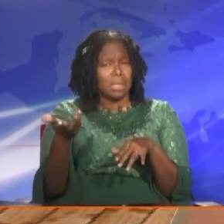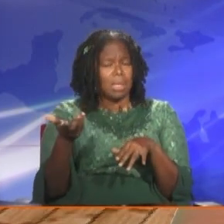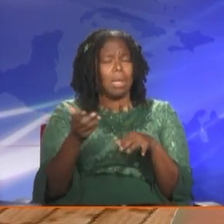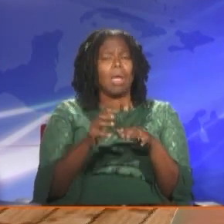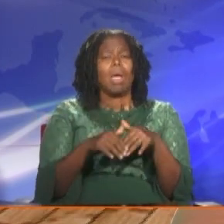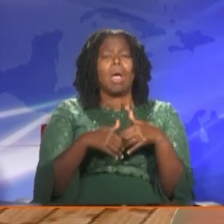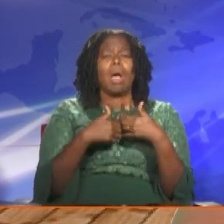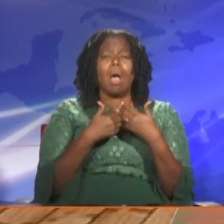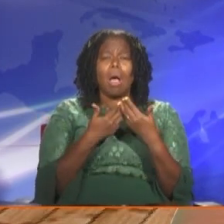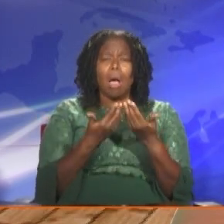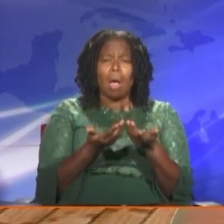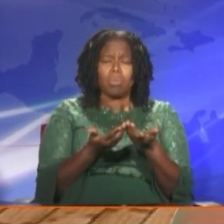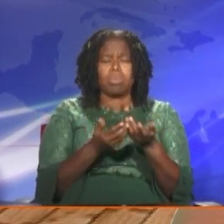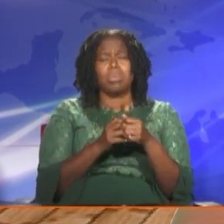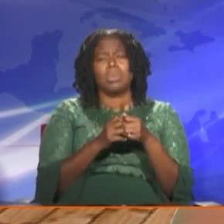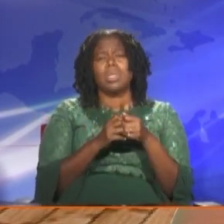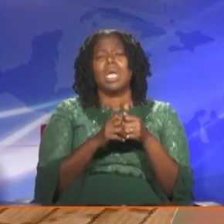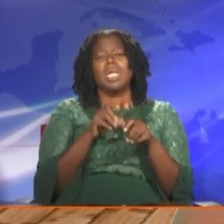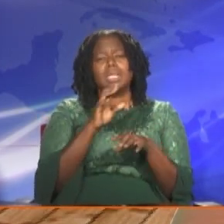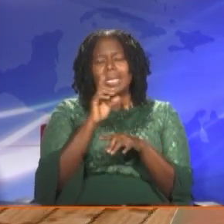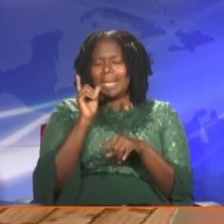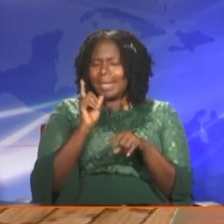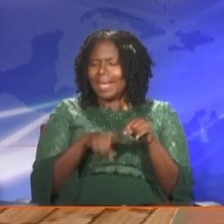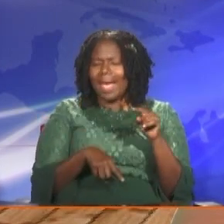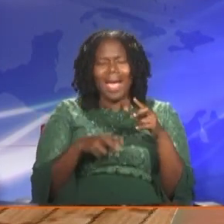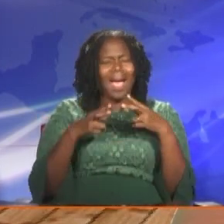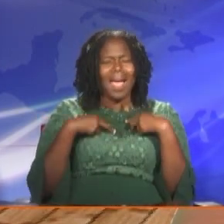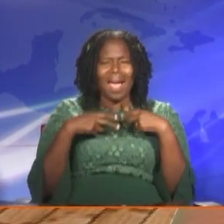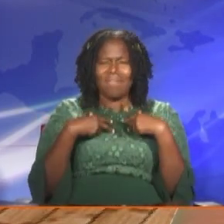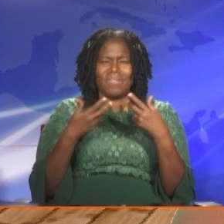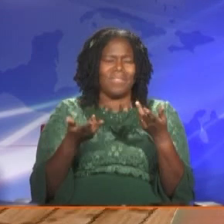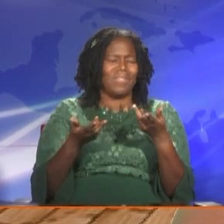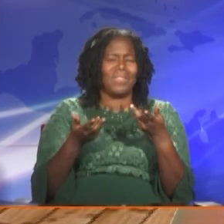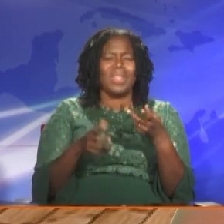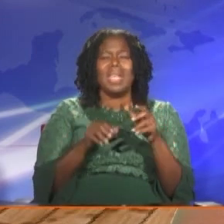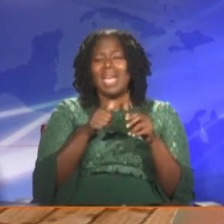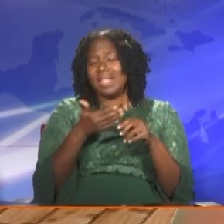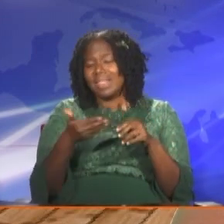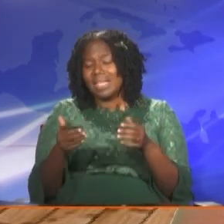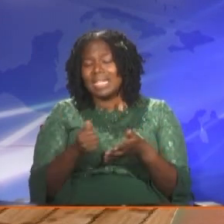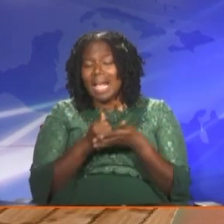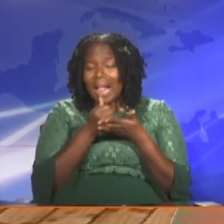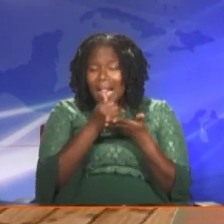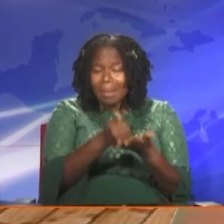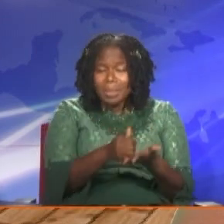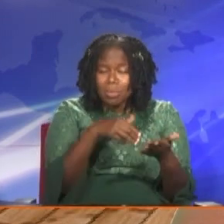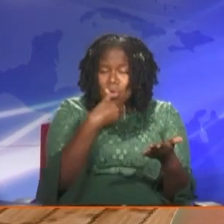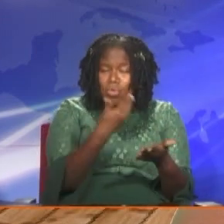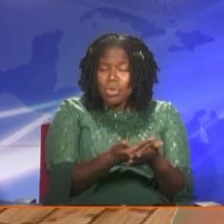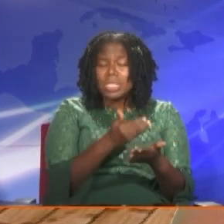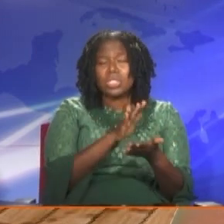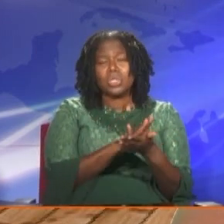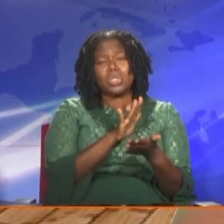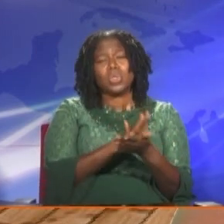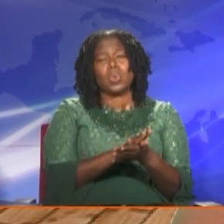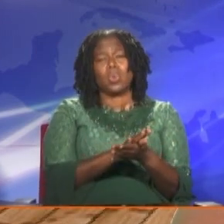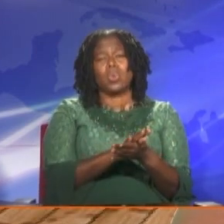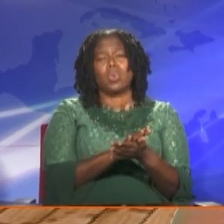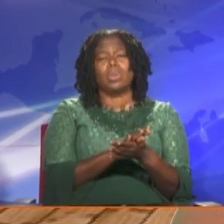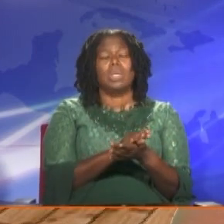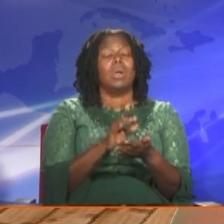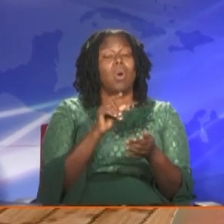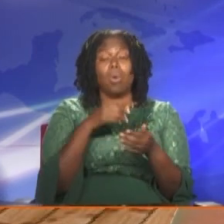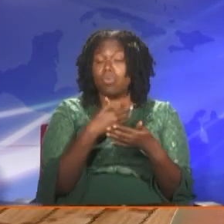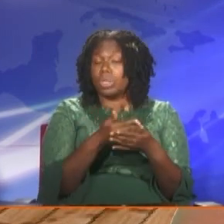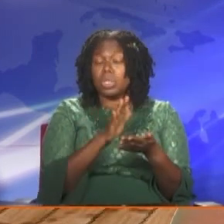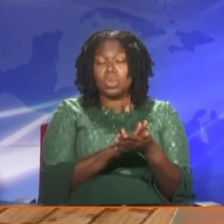have assisted devices to get to that free service. You cannot reach the school on time, so you don't